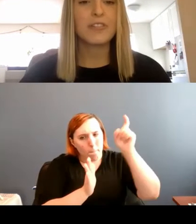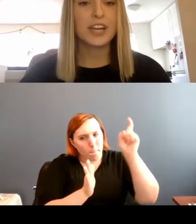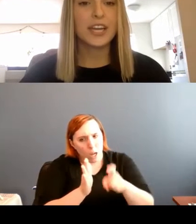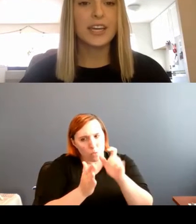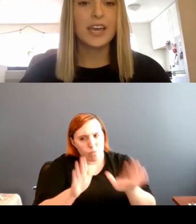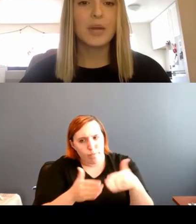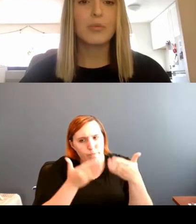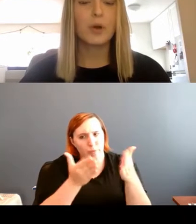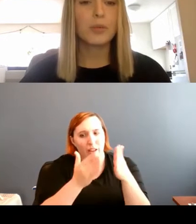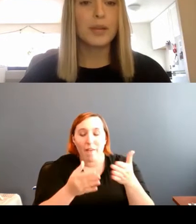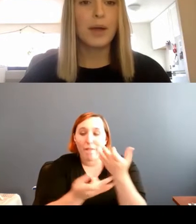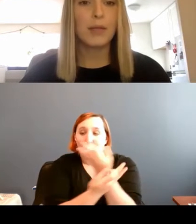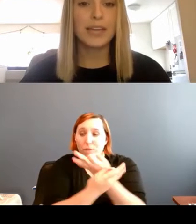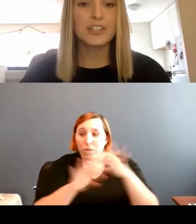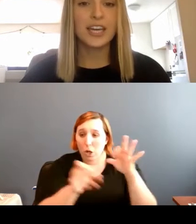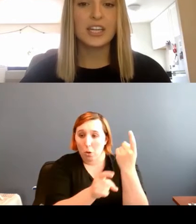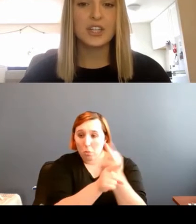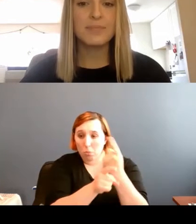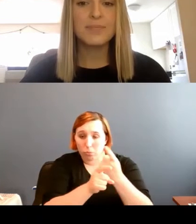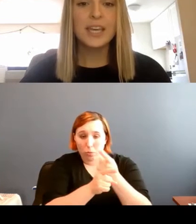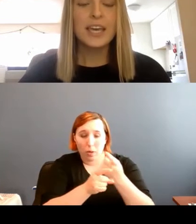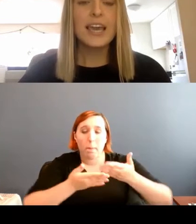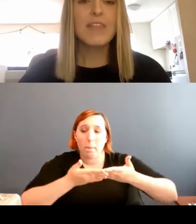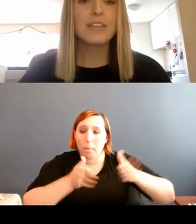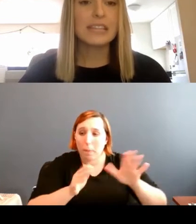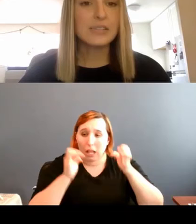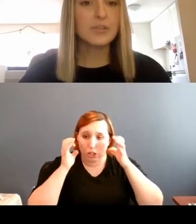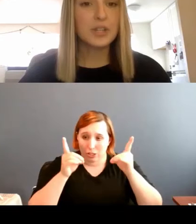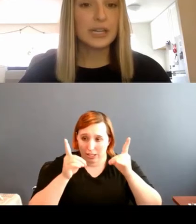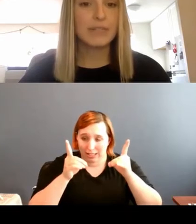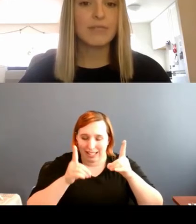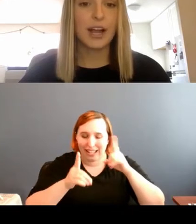provide a free and appropriate public education